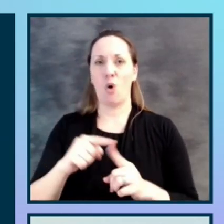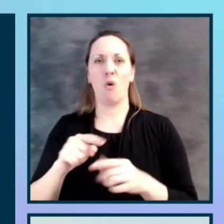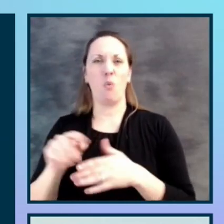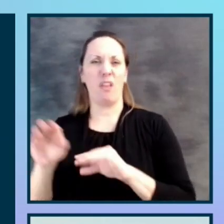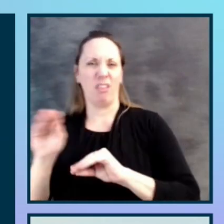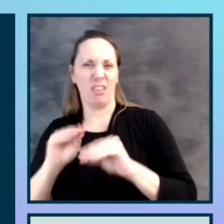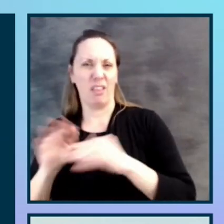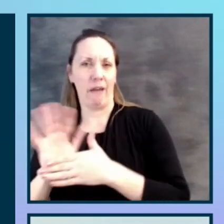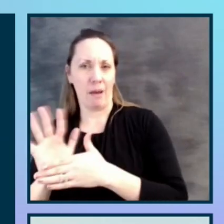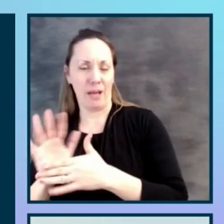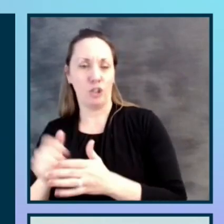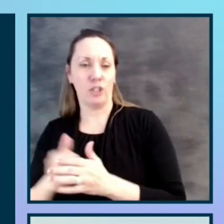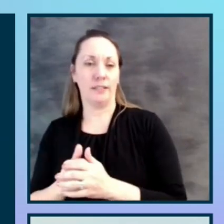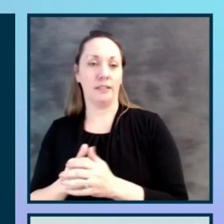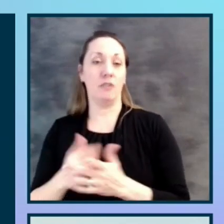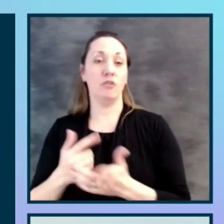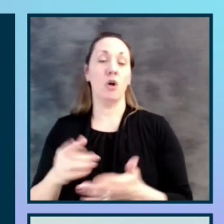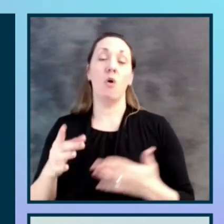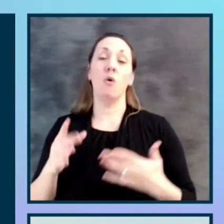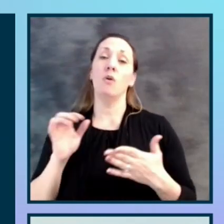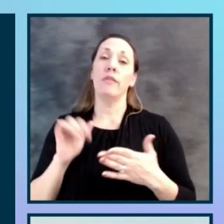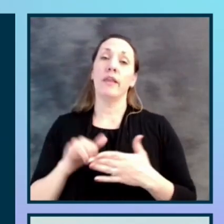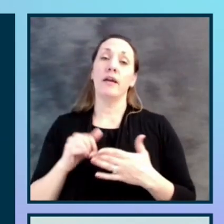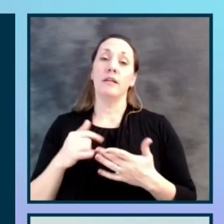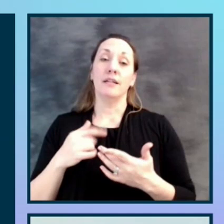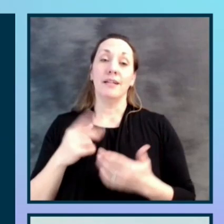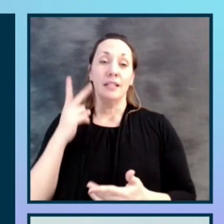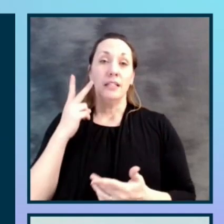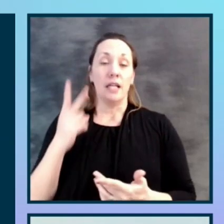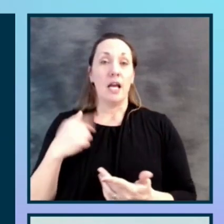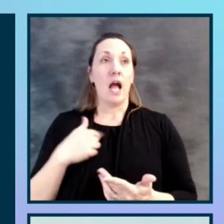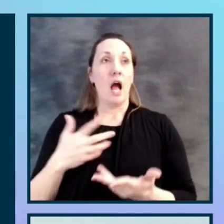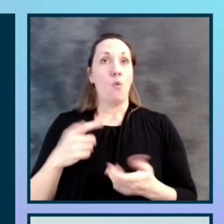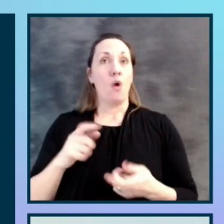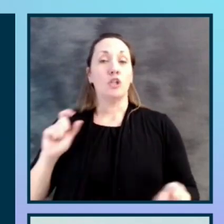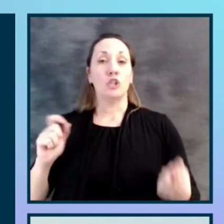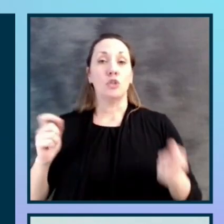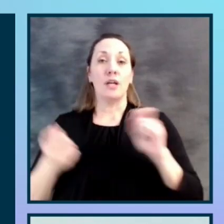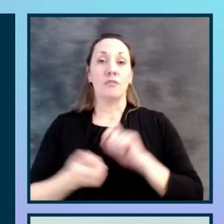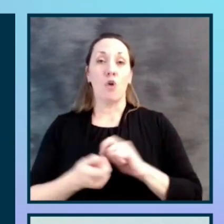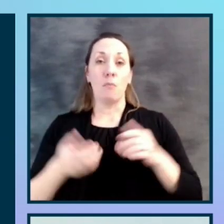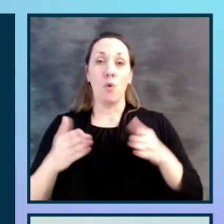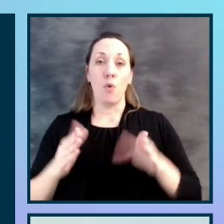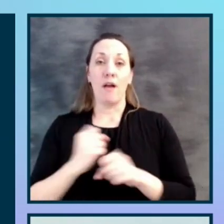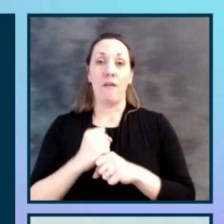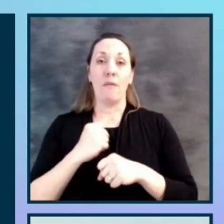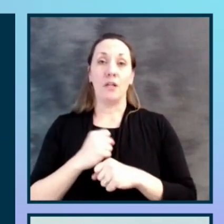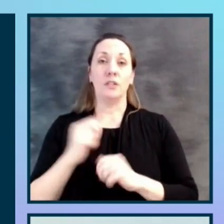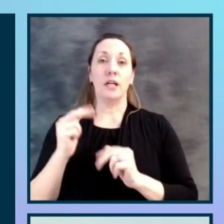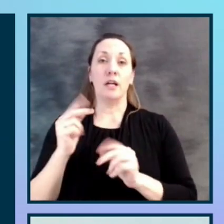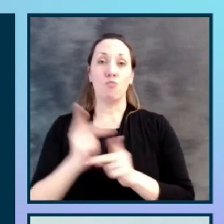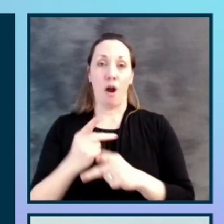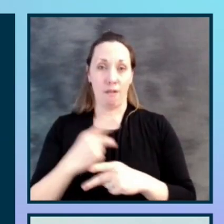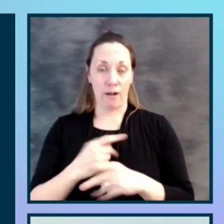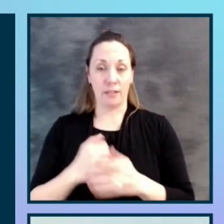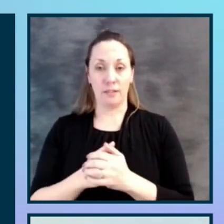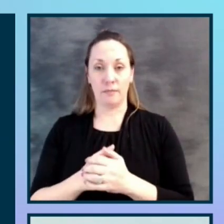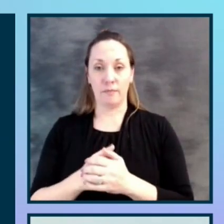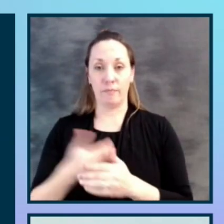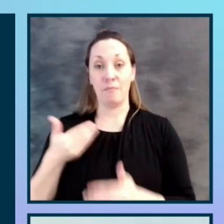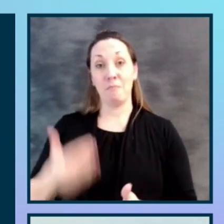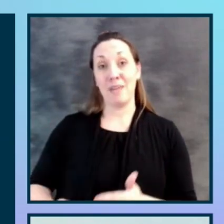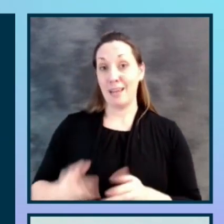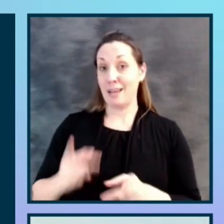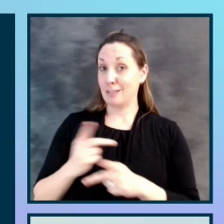him. So this realization transformed the way I think about building products. As a product designer at